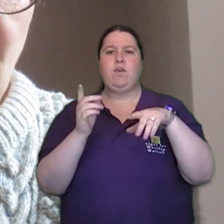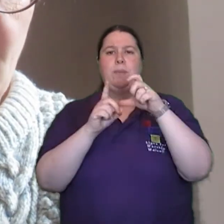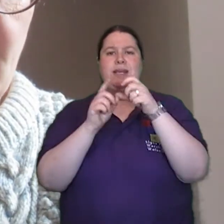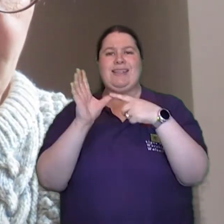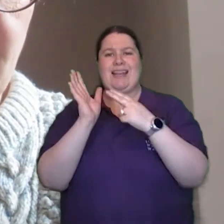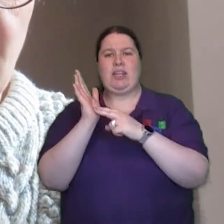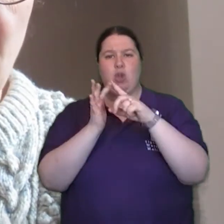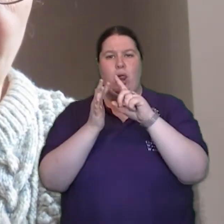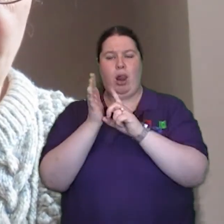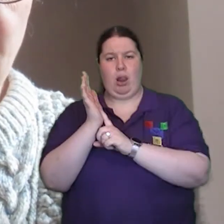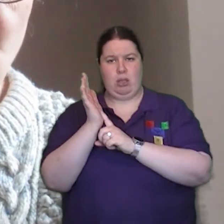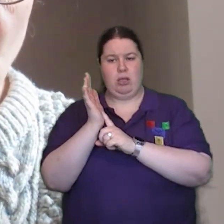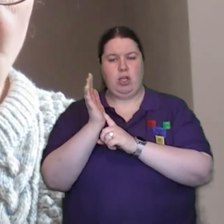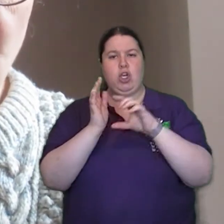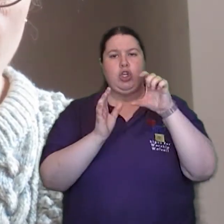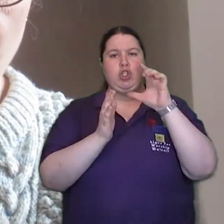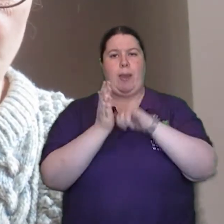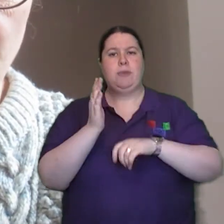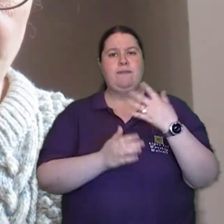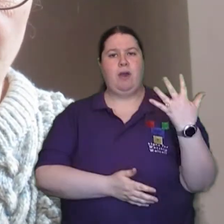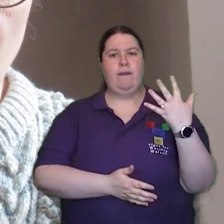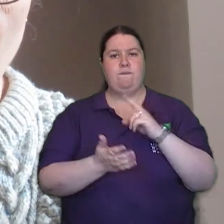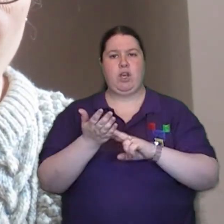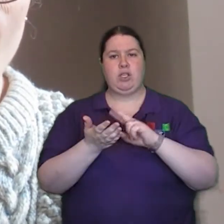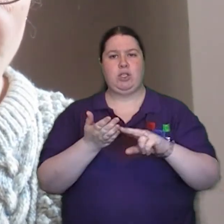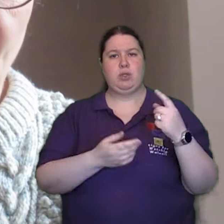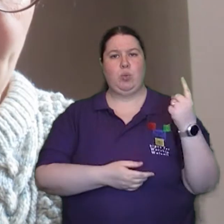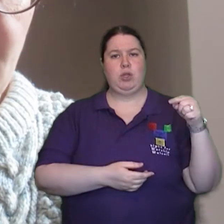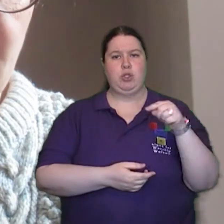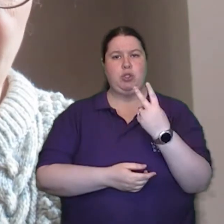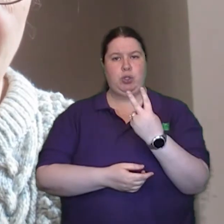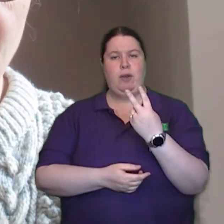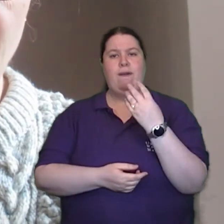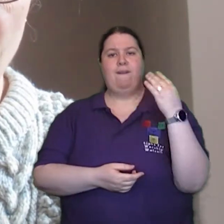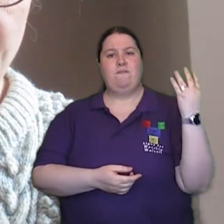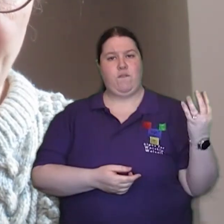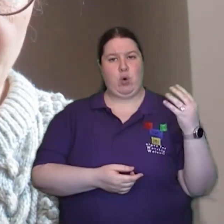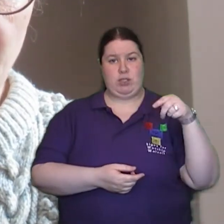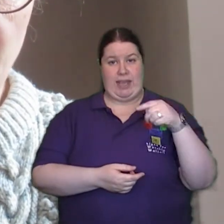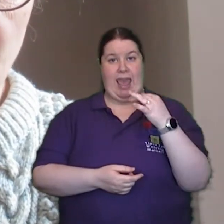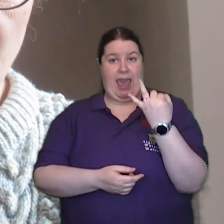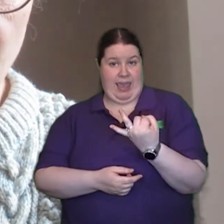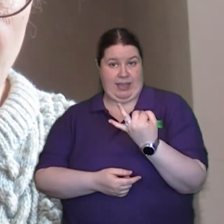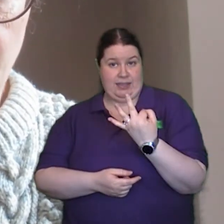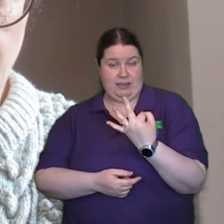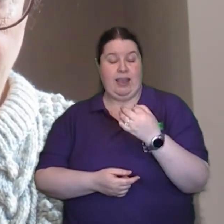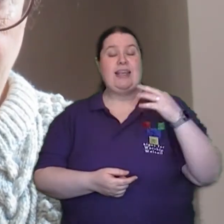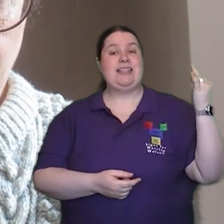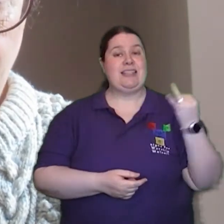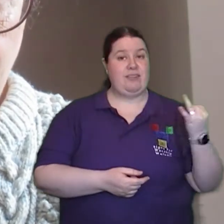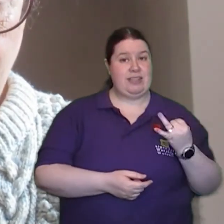chapter 5, verses 1 to 2, 4 to 8, and 17 to